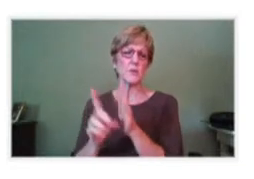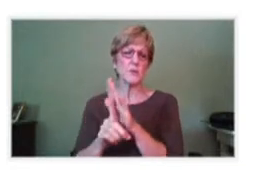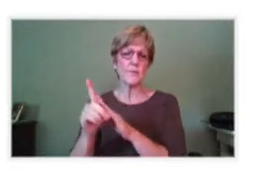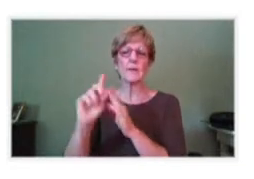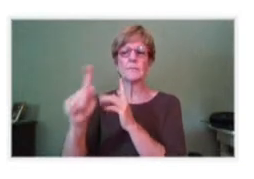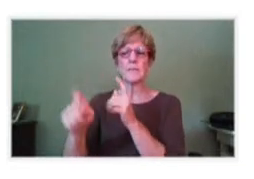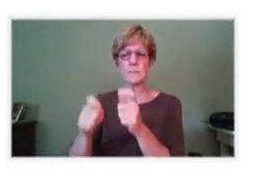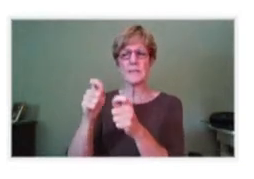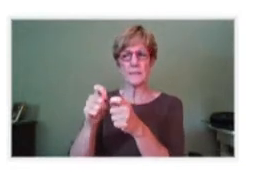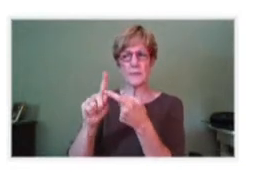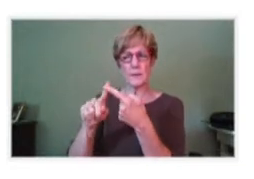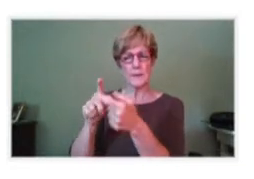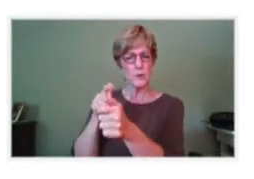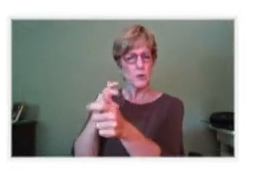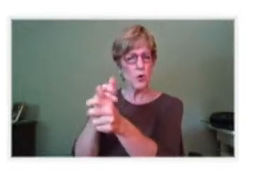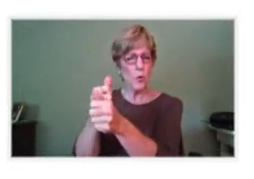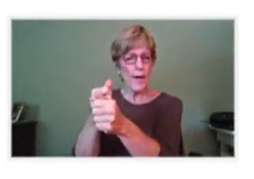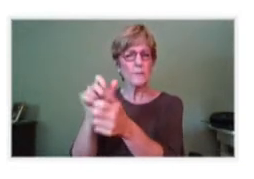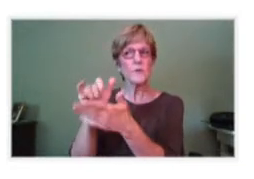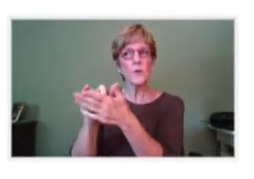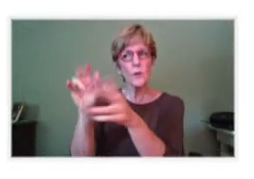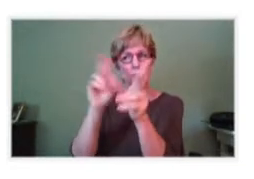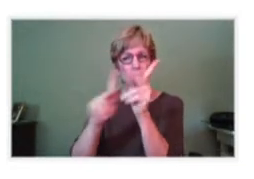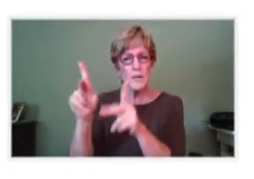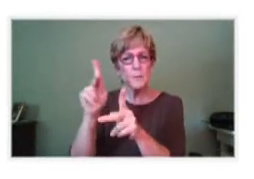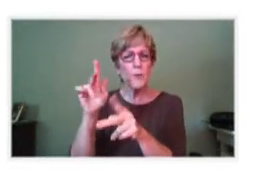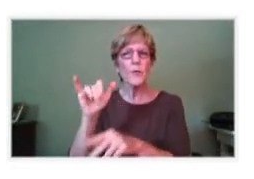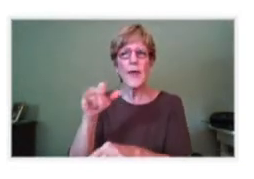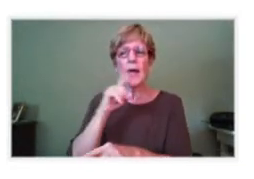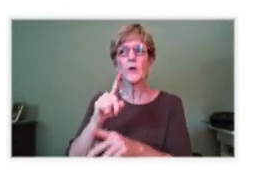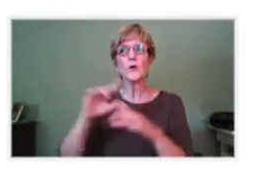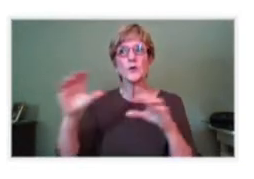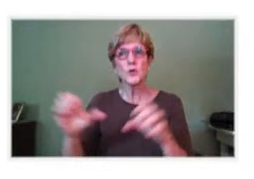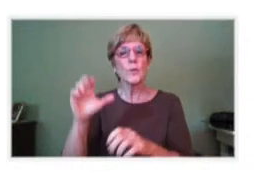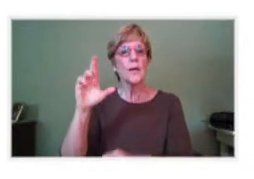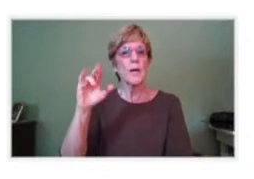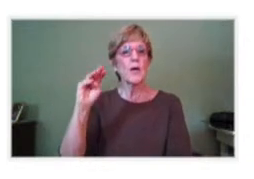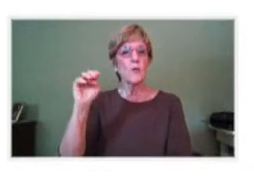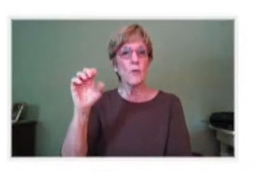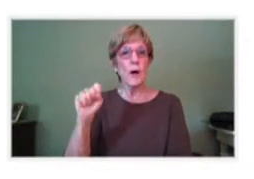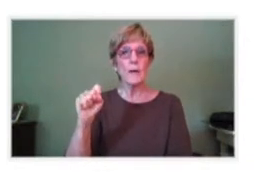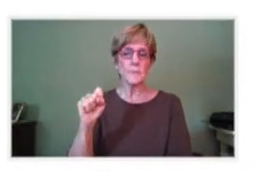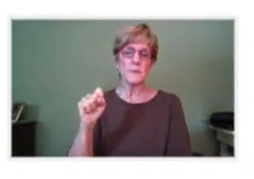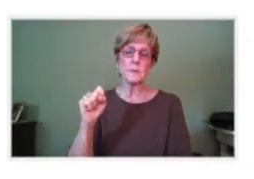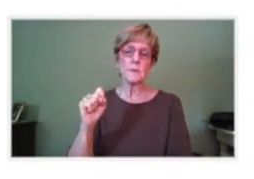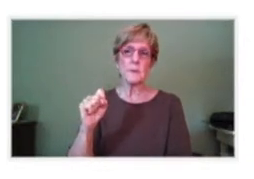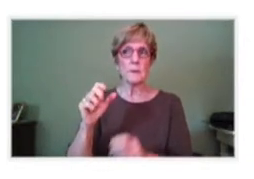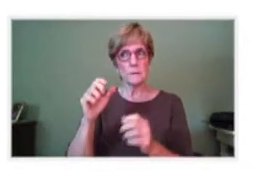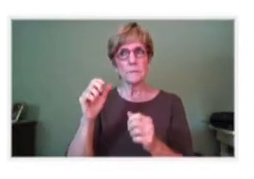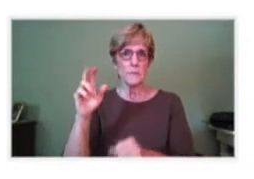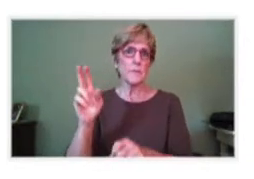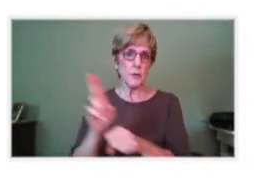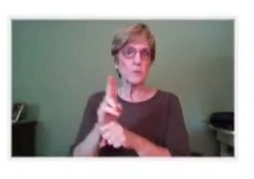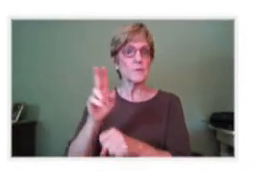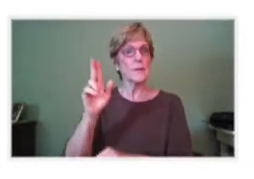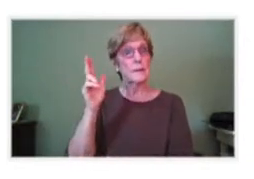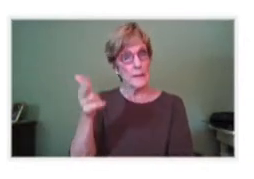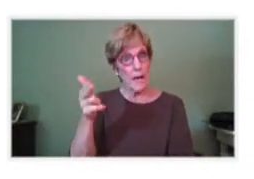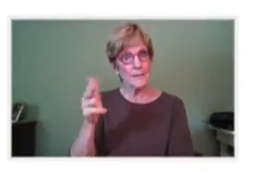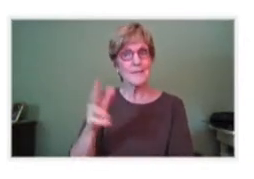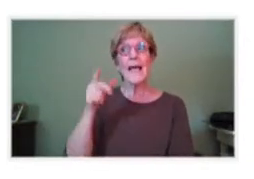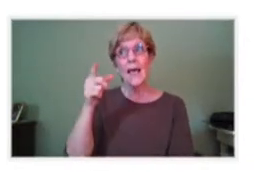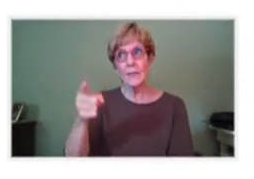to go after those individuals that are committing crimes that are involving guns, and they're intentional about